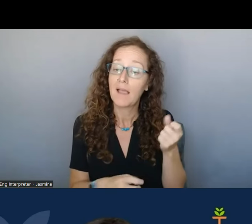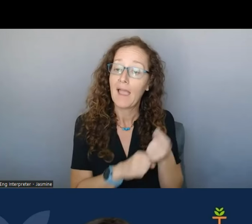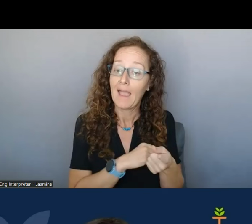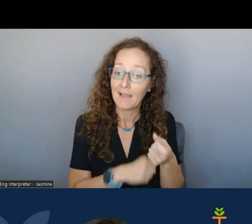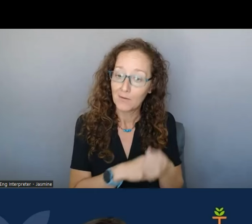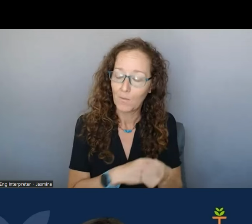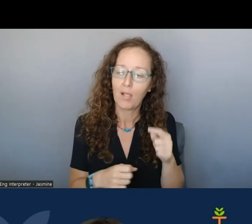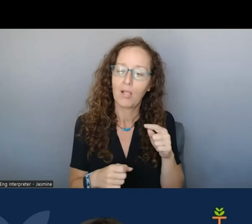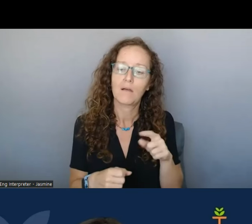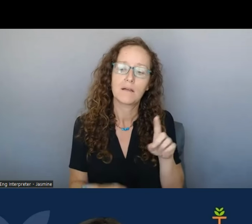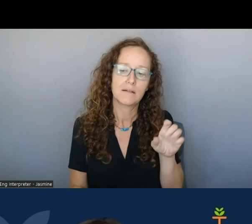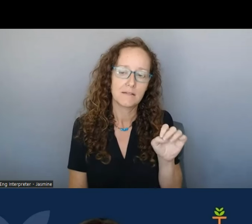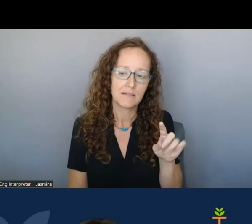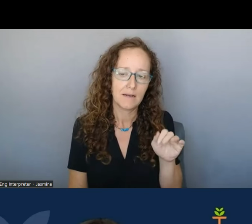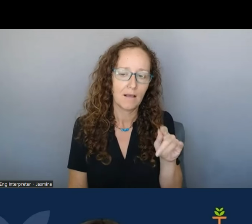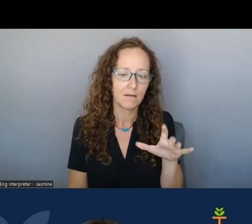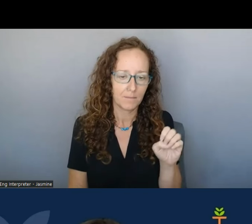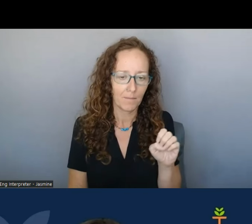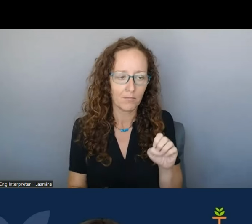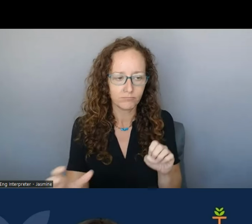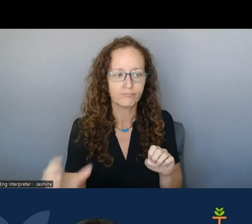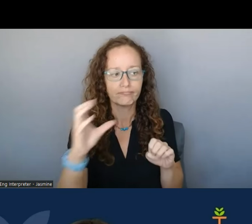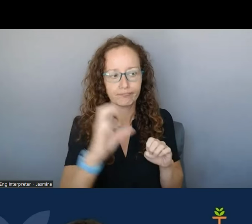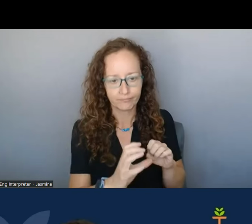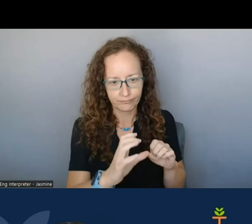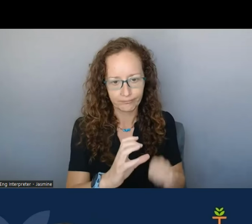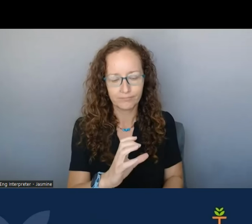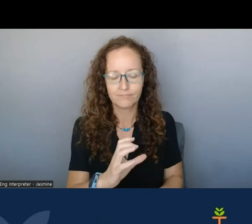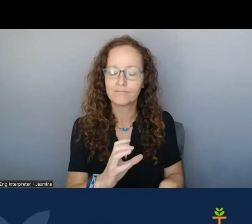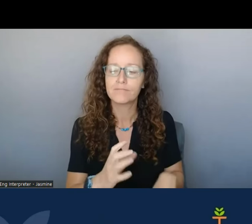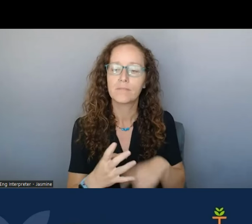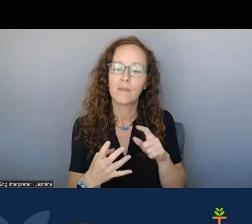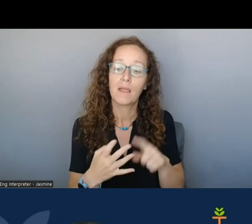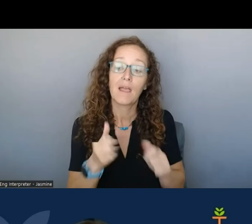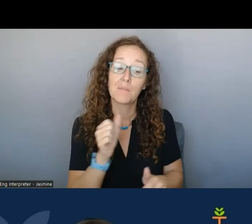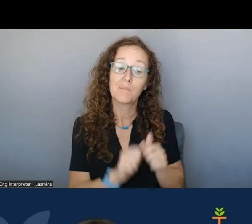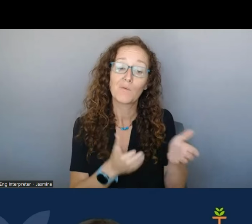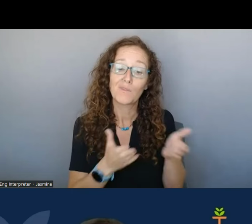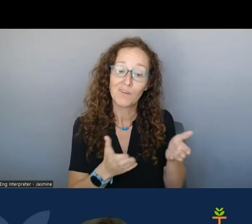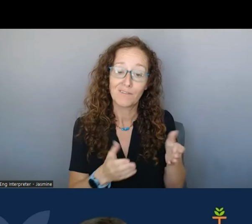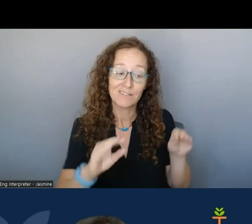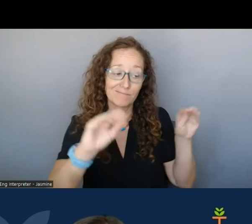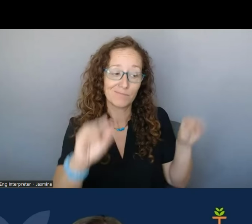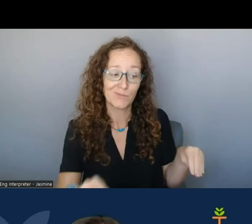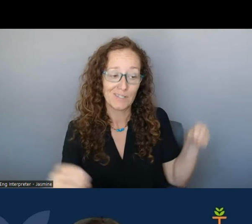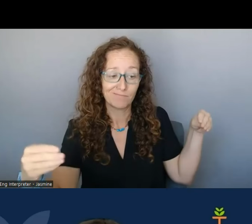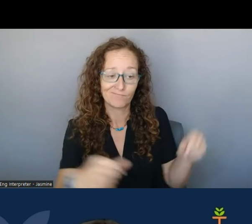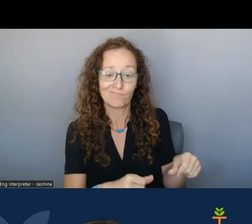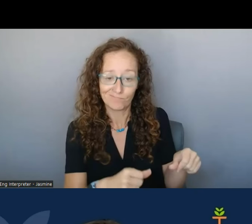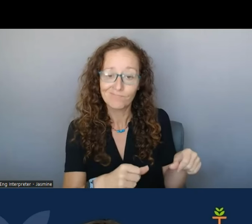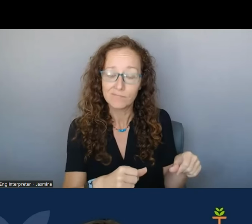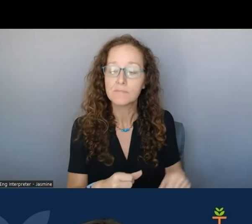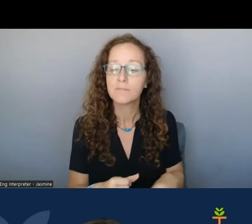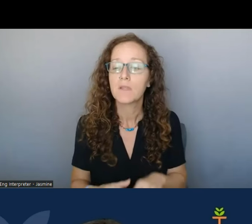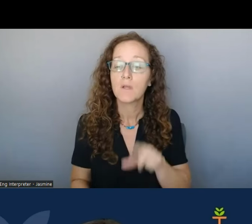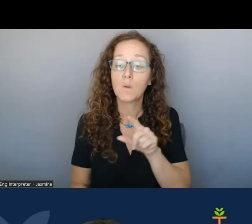Part A. And co-insurance for most services. So for 2022, the